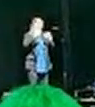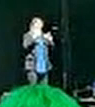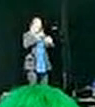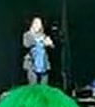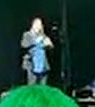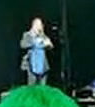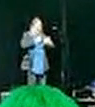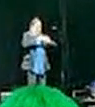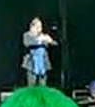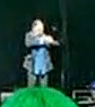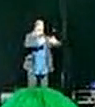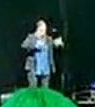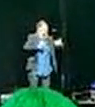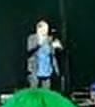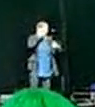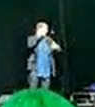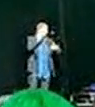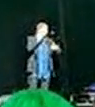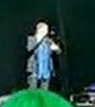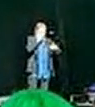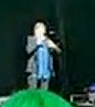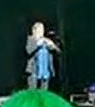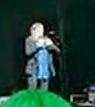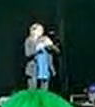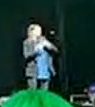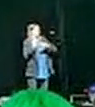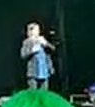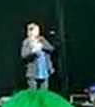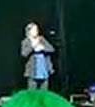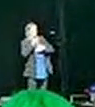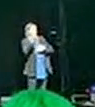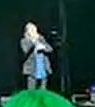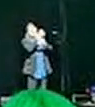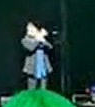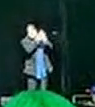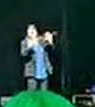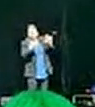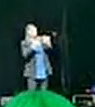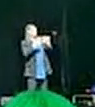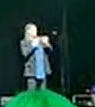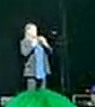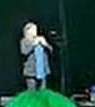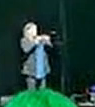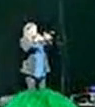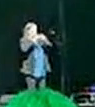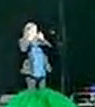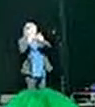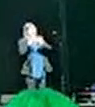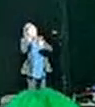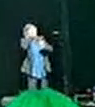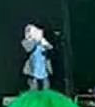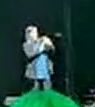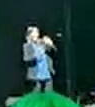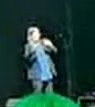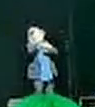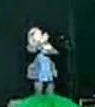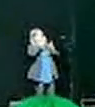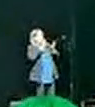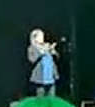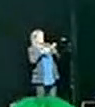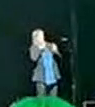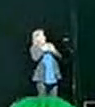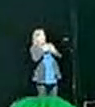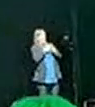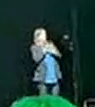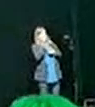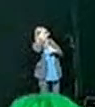artists. She's a multi-award winning writer and performance poet, known across the UK and abroad,